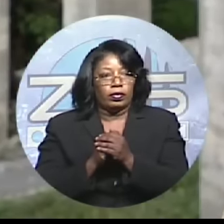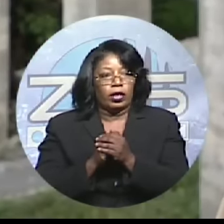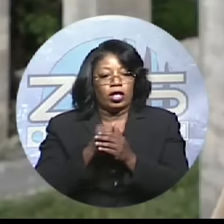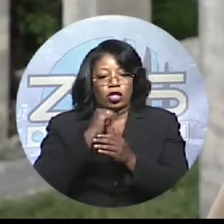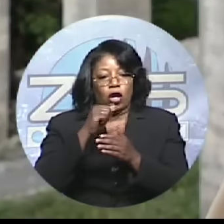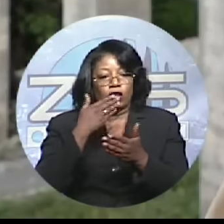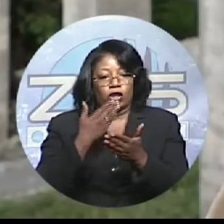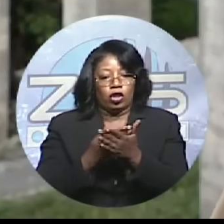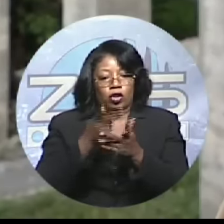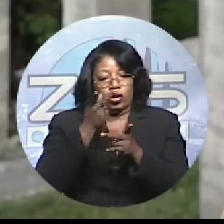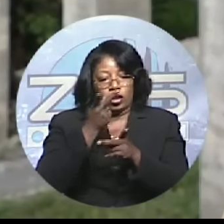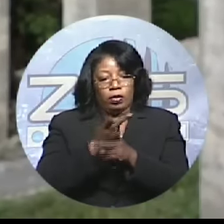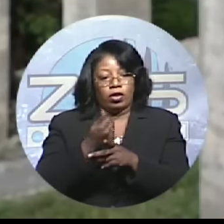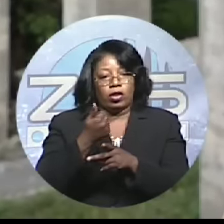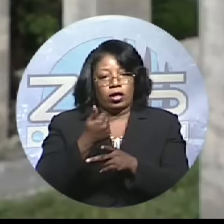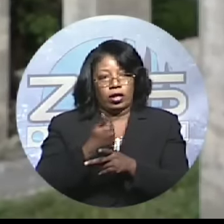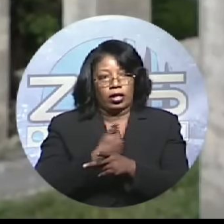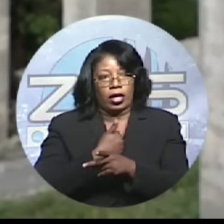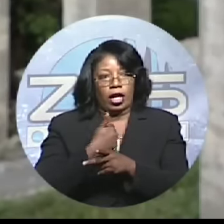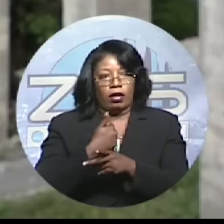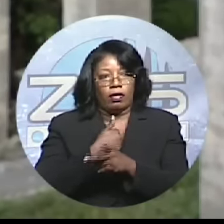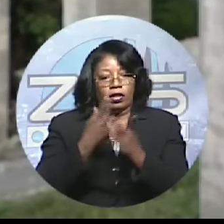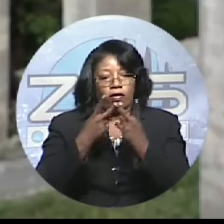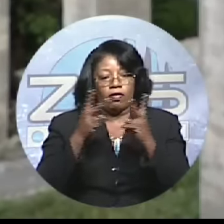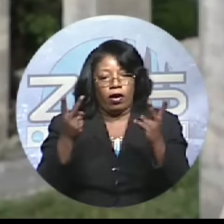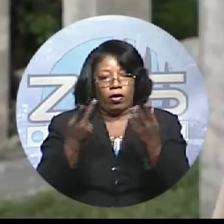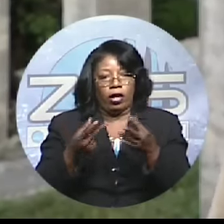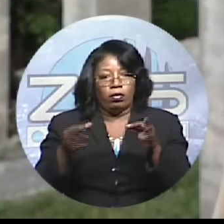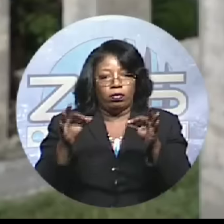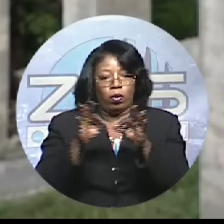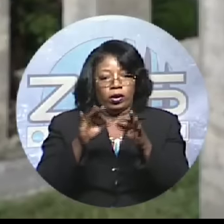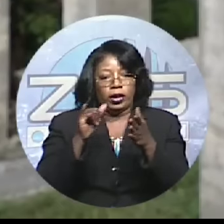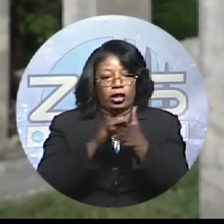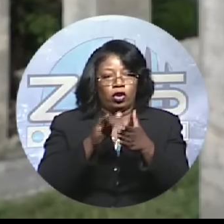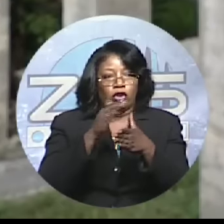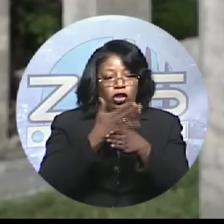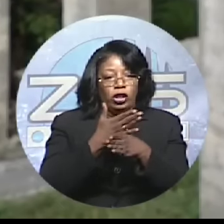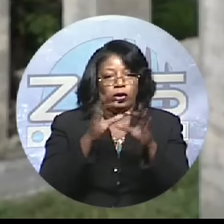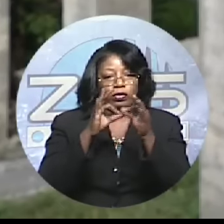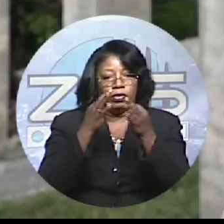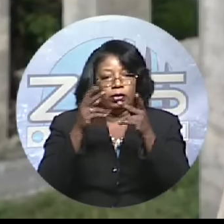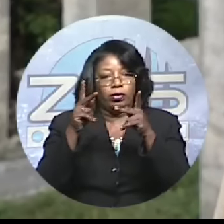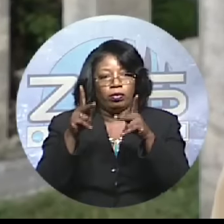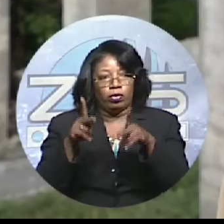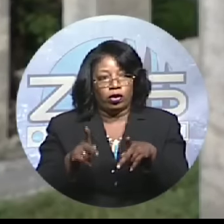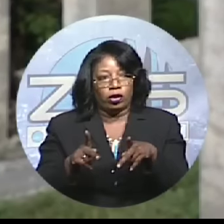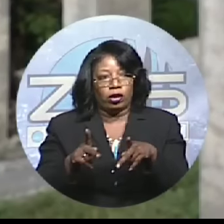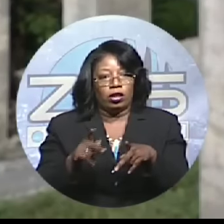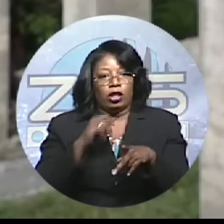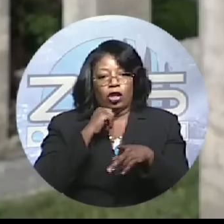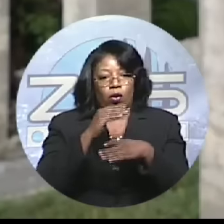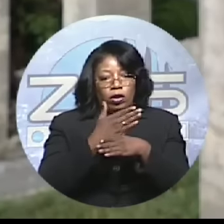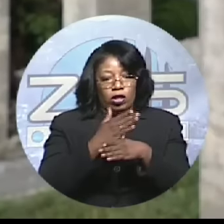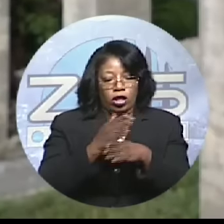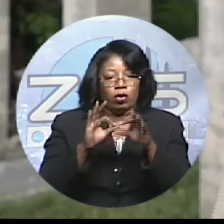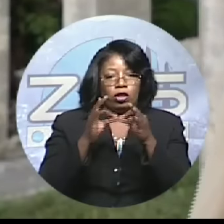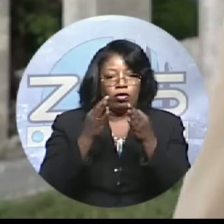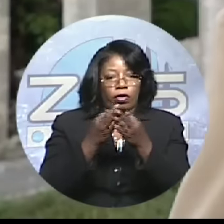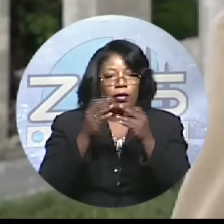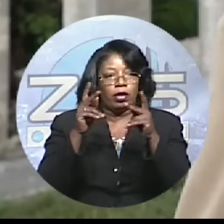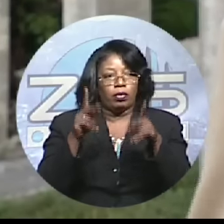yourself. It is paramount and it is very important that you share with some family member. If you do not want to share with your family